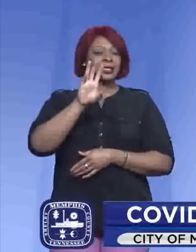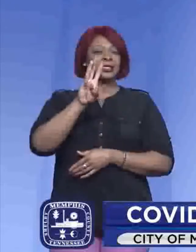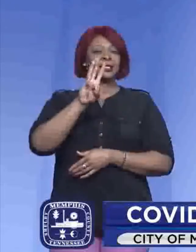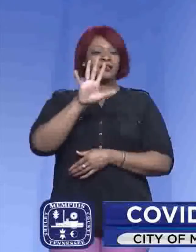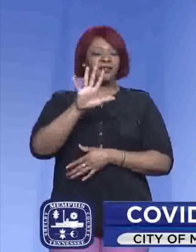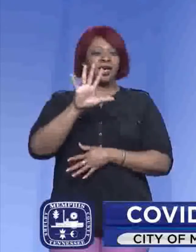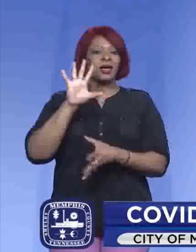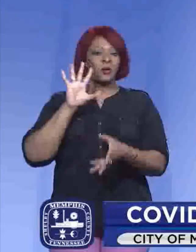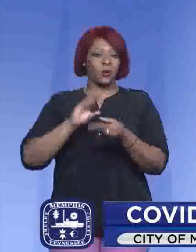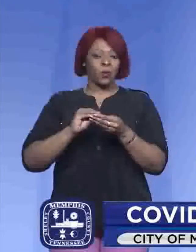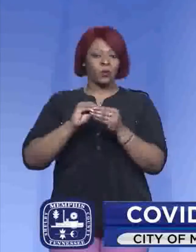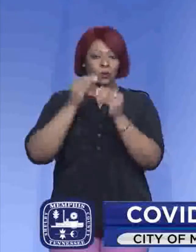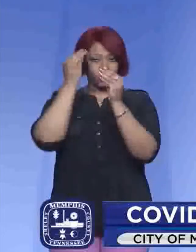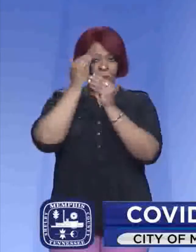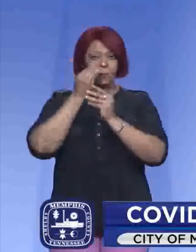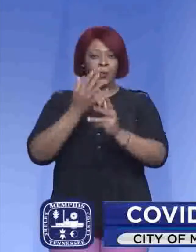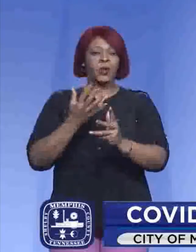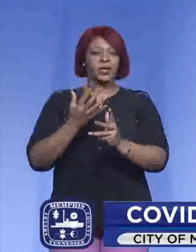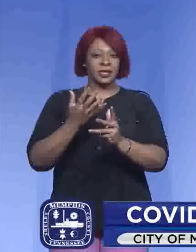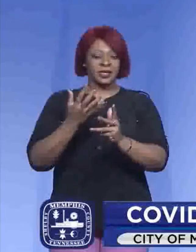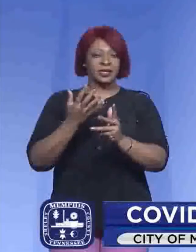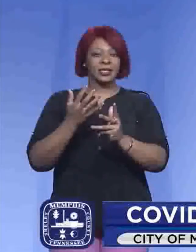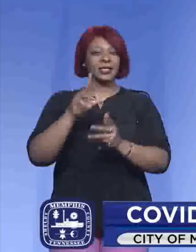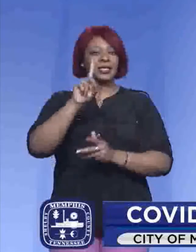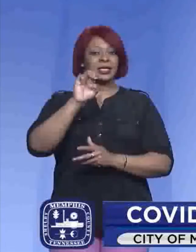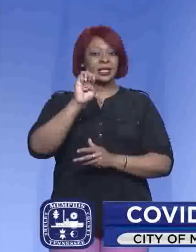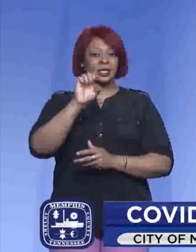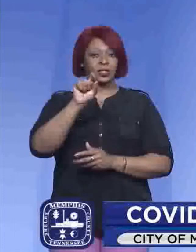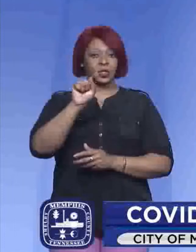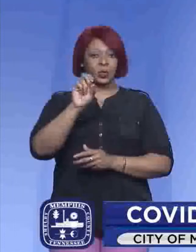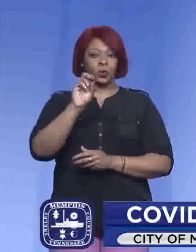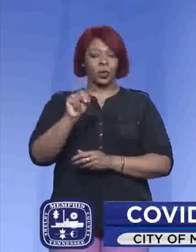4,665 cases have been reported. In DeSoto County,